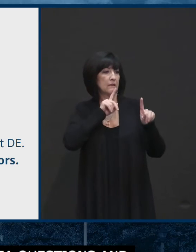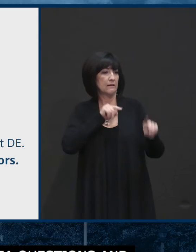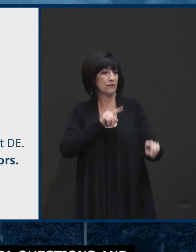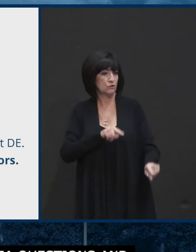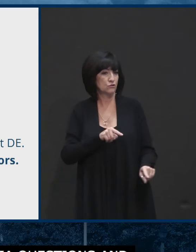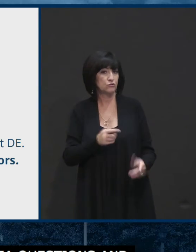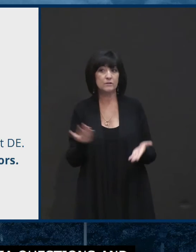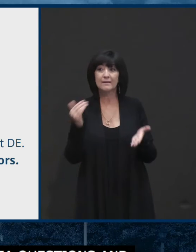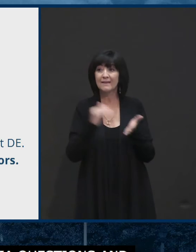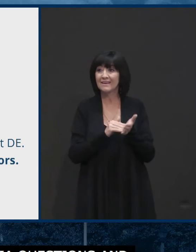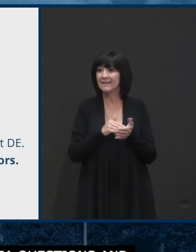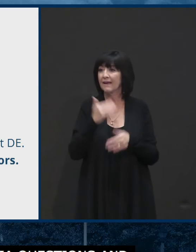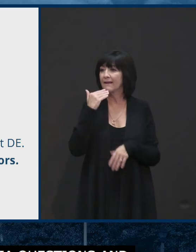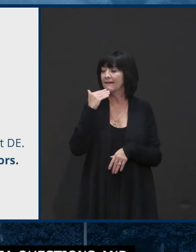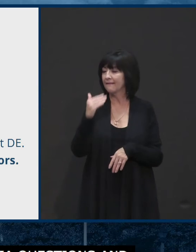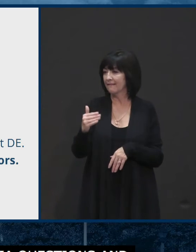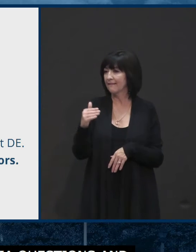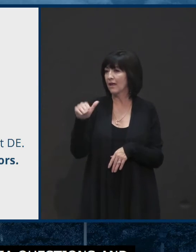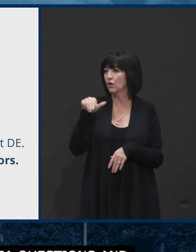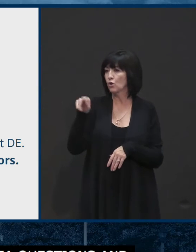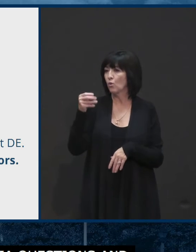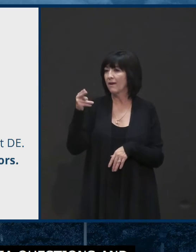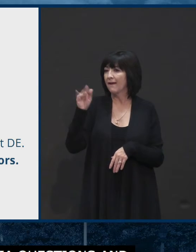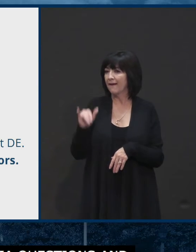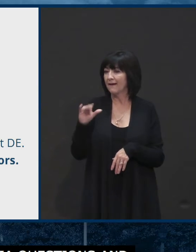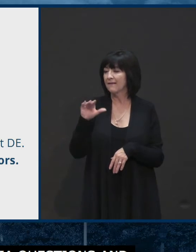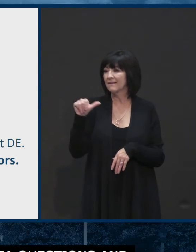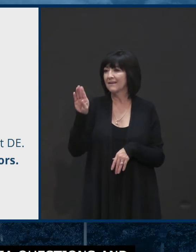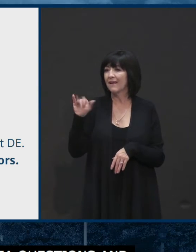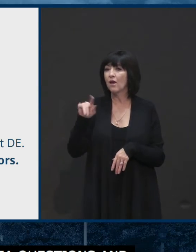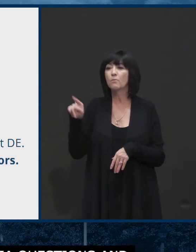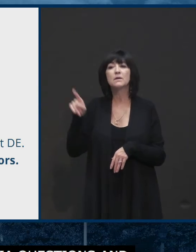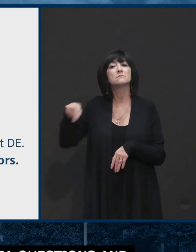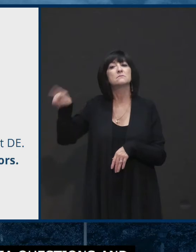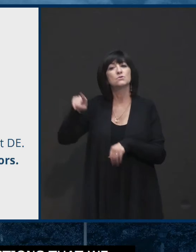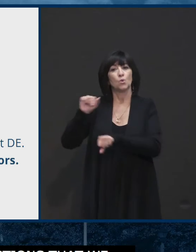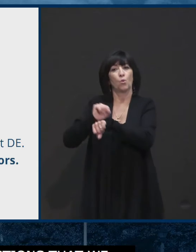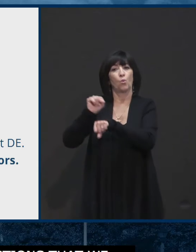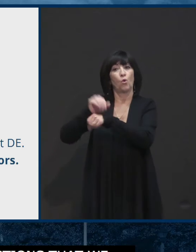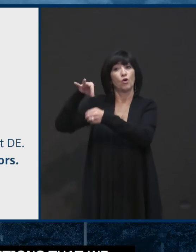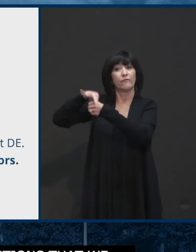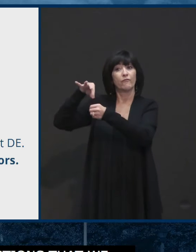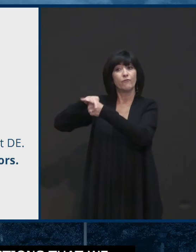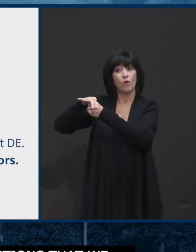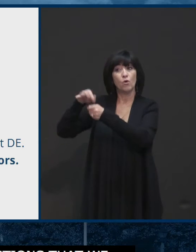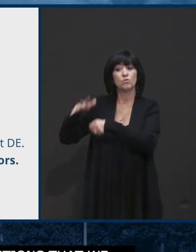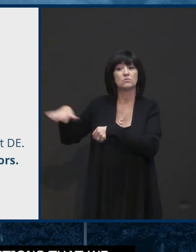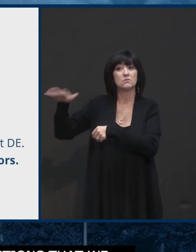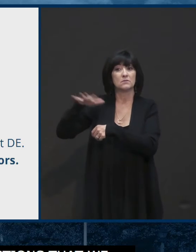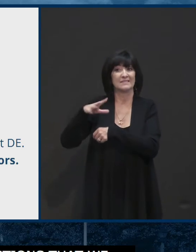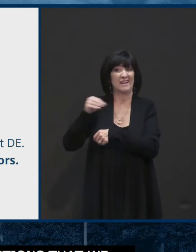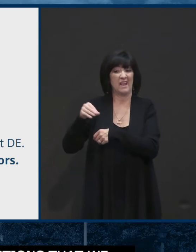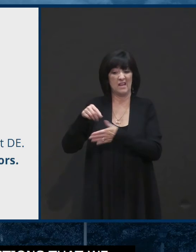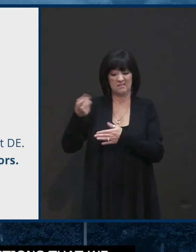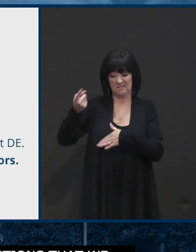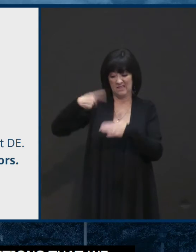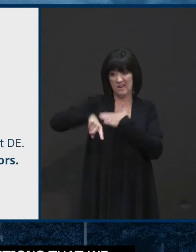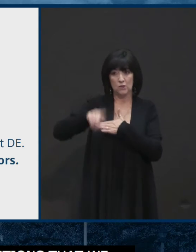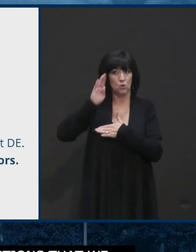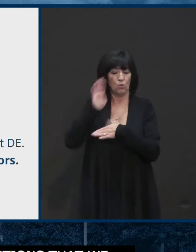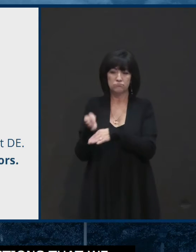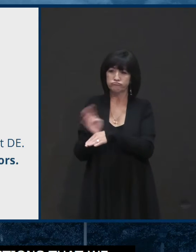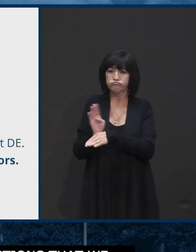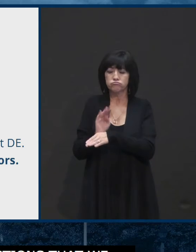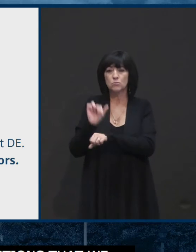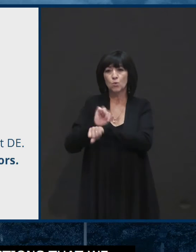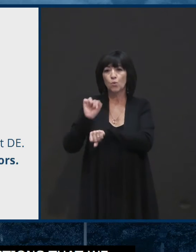to Anthony Albens and his team of poll workers for their work during the primary and the expected work that they're going to do next week. How